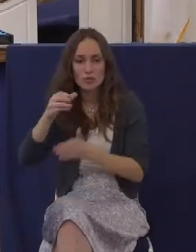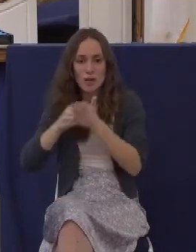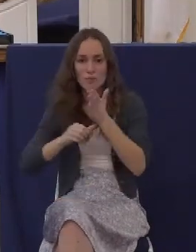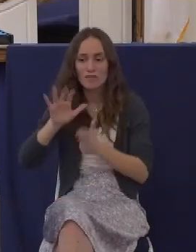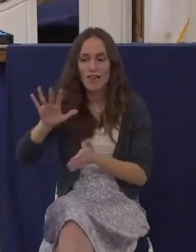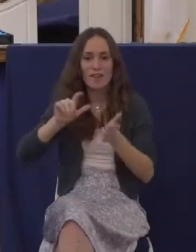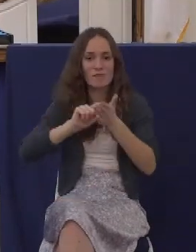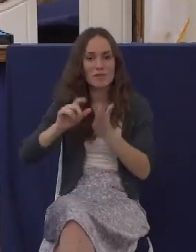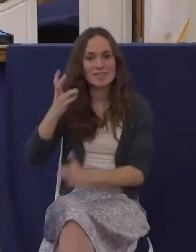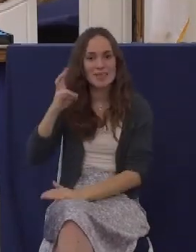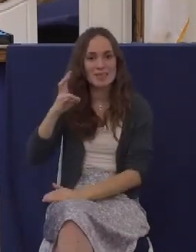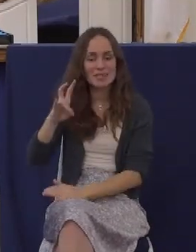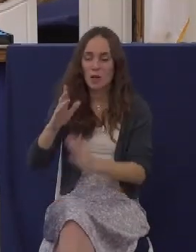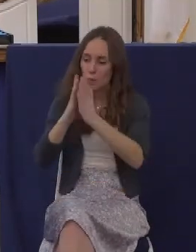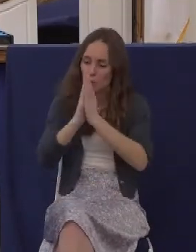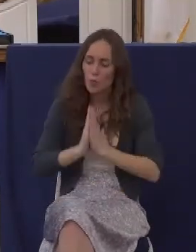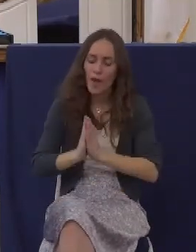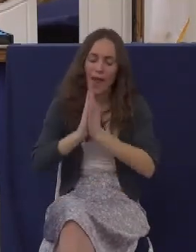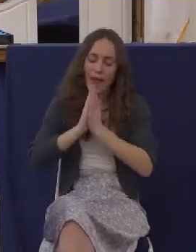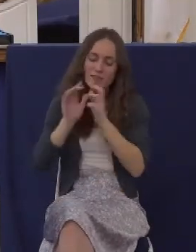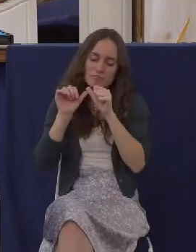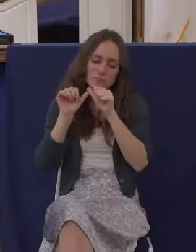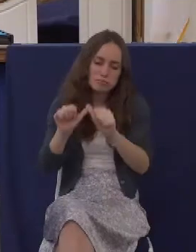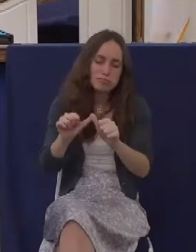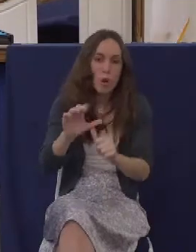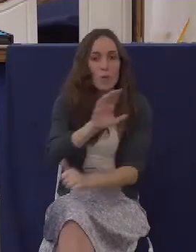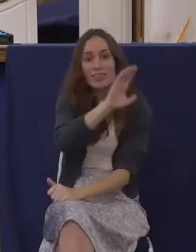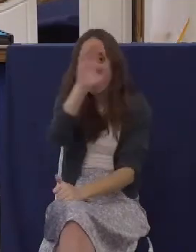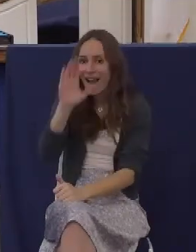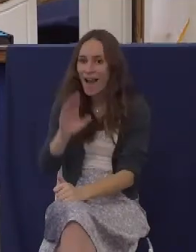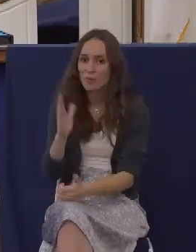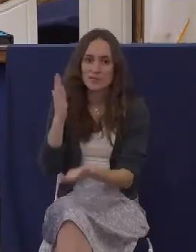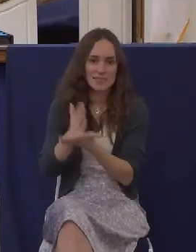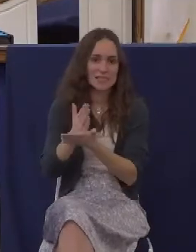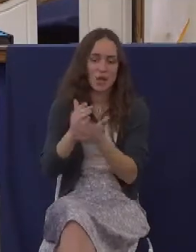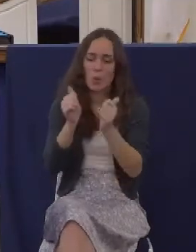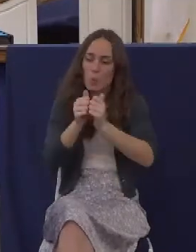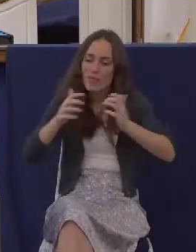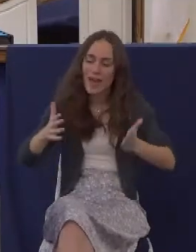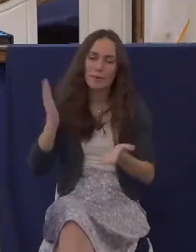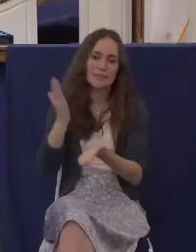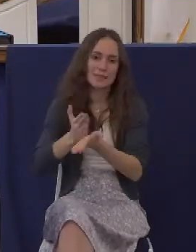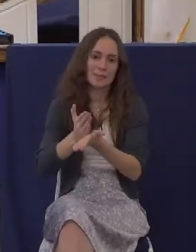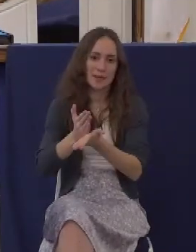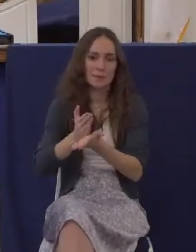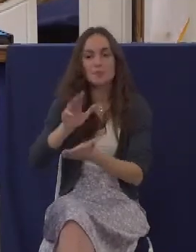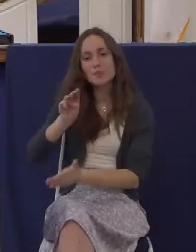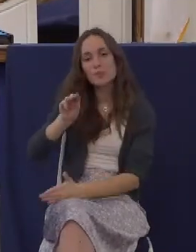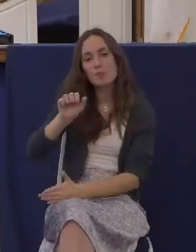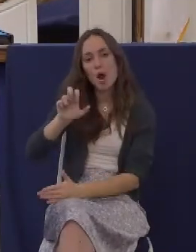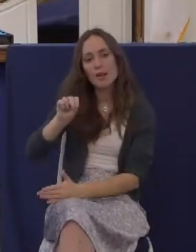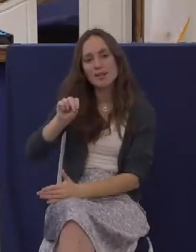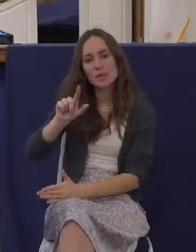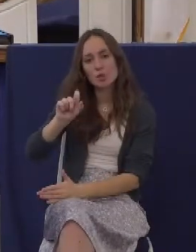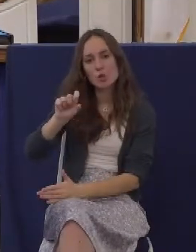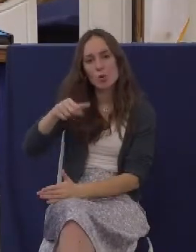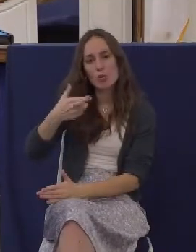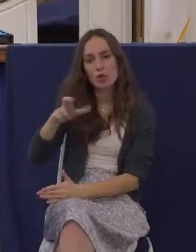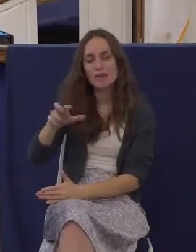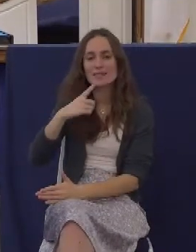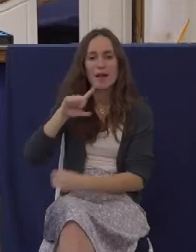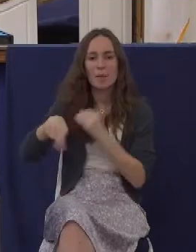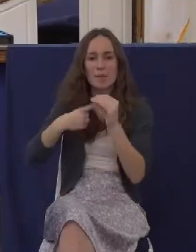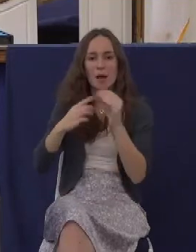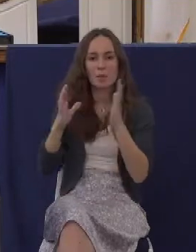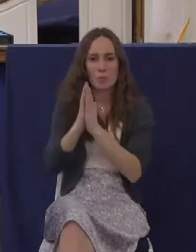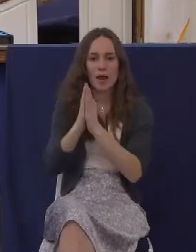without ceasing. Martin Luther expressed God's expectation of prayer this way. He said, quote, as it is the business